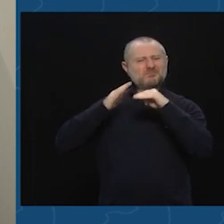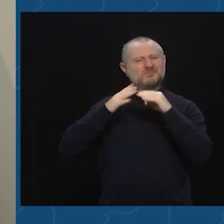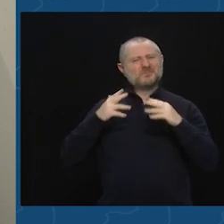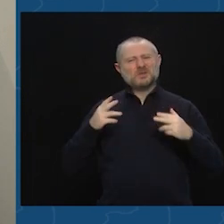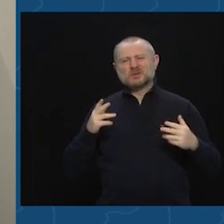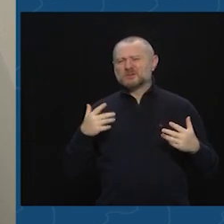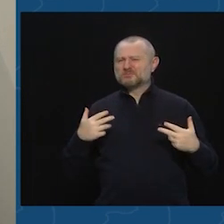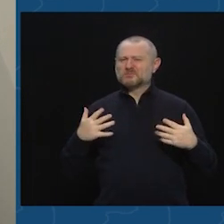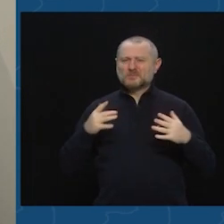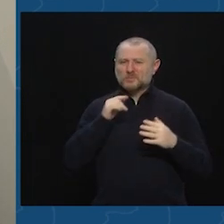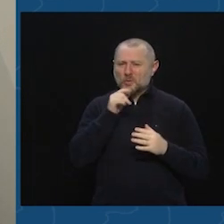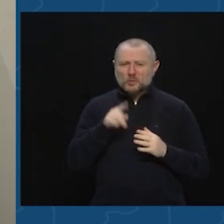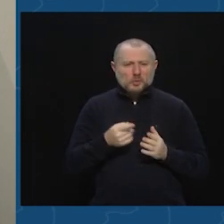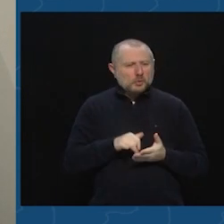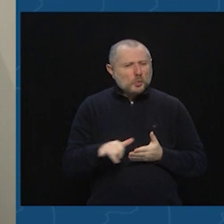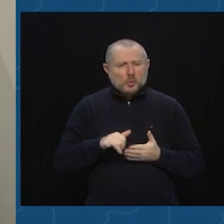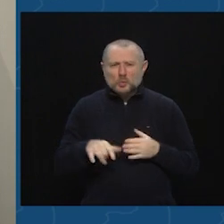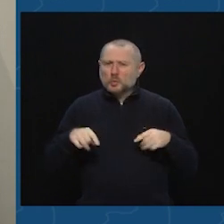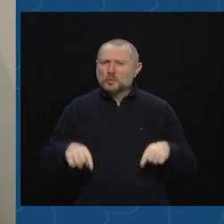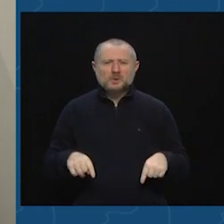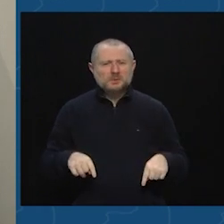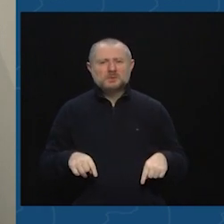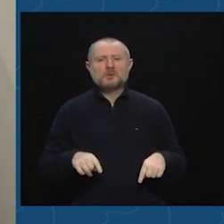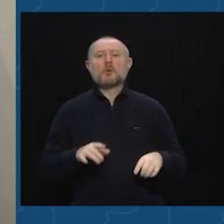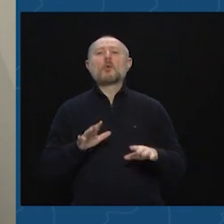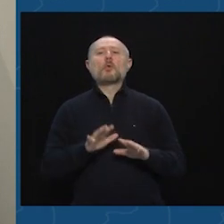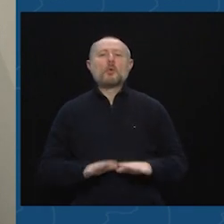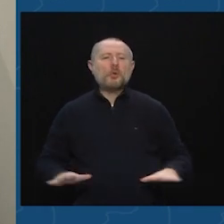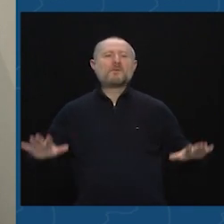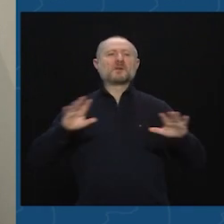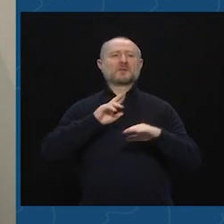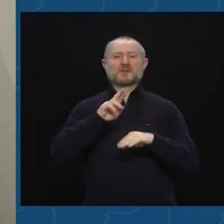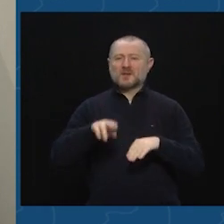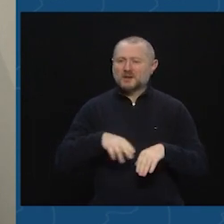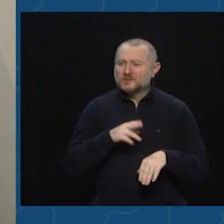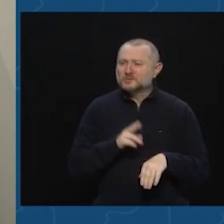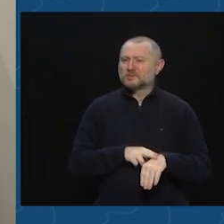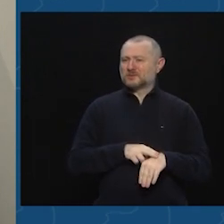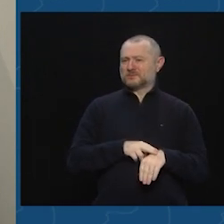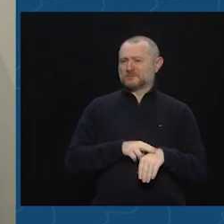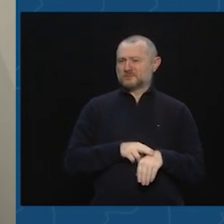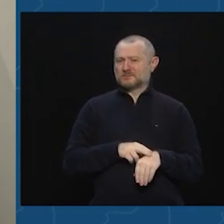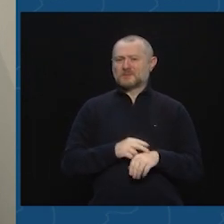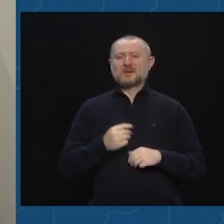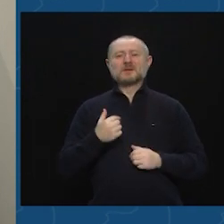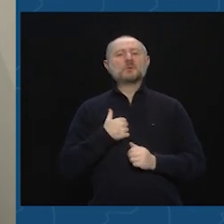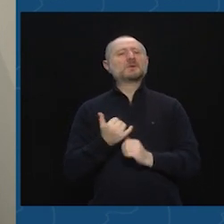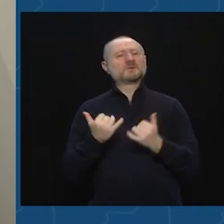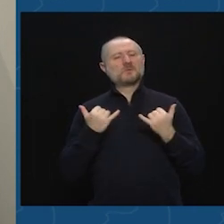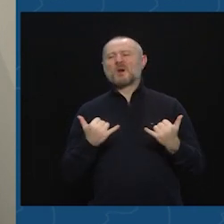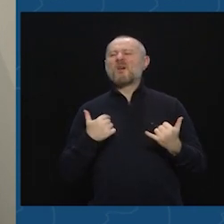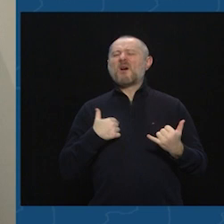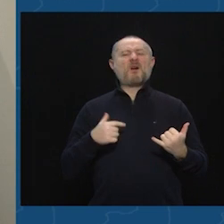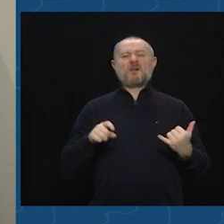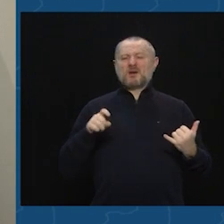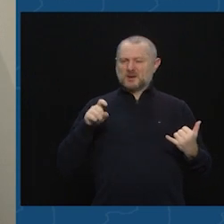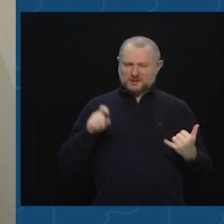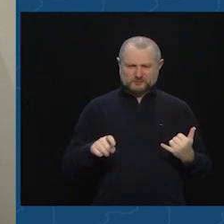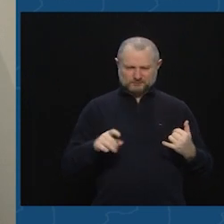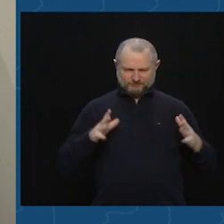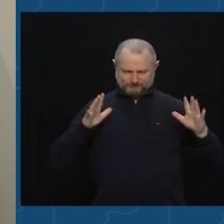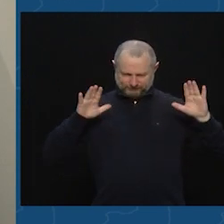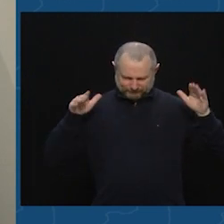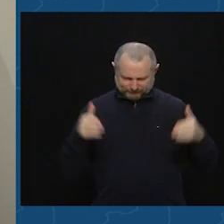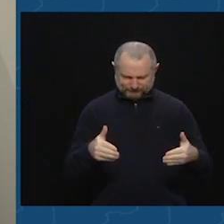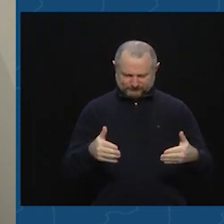is a national phenomenon. And we now have to pull together all the tools in a concerted way, not just deploying what we have available to us here in the state of New